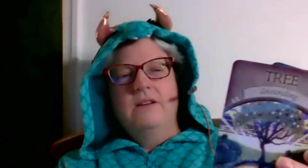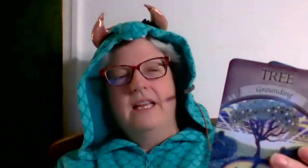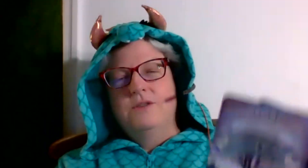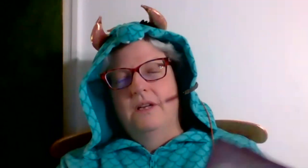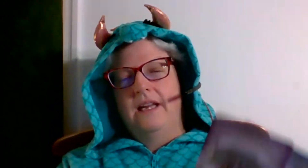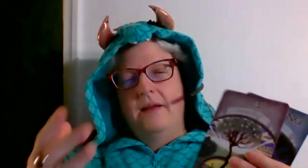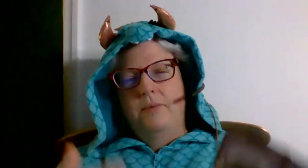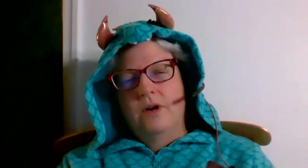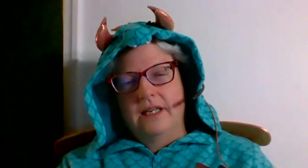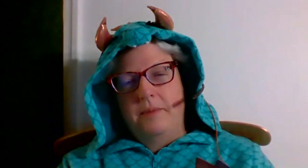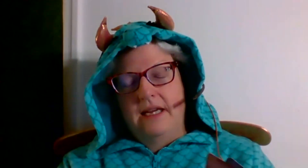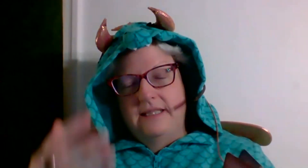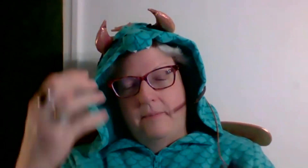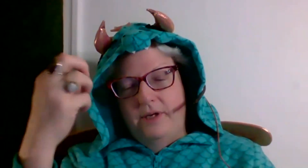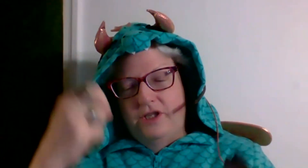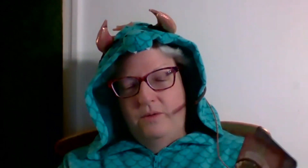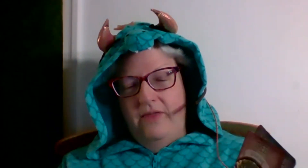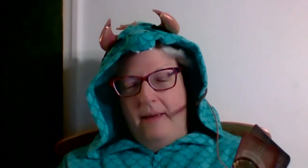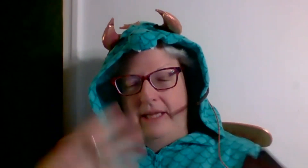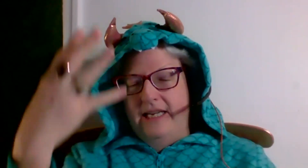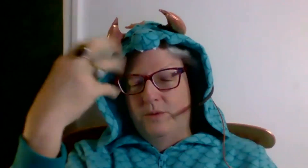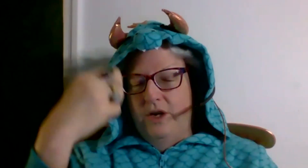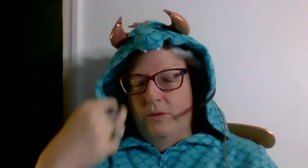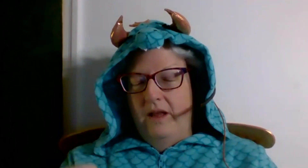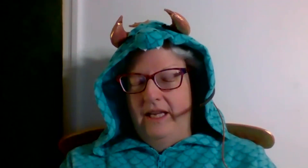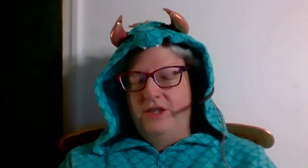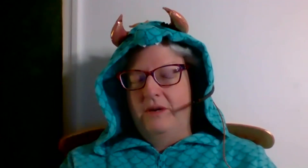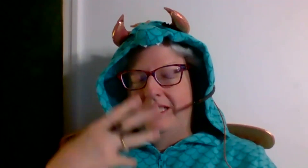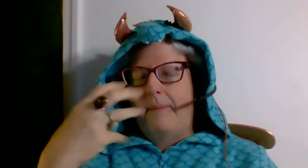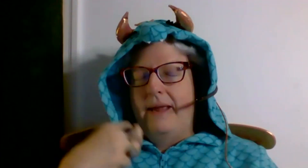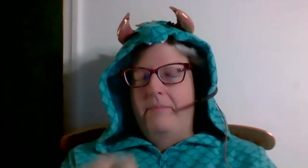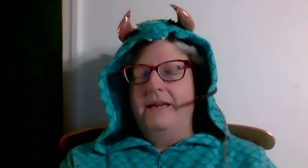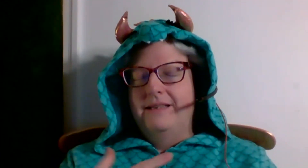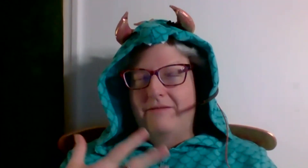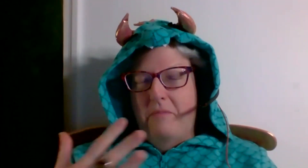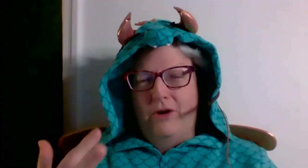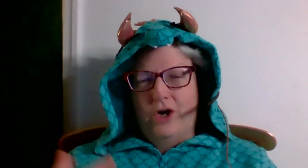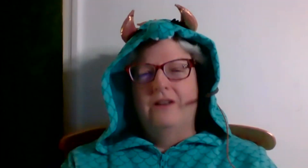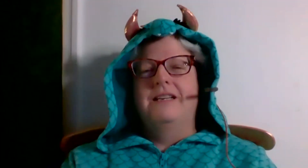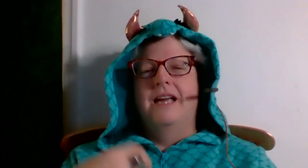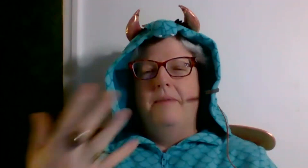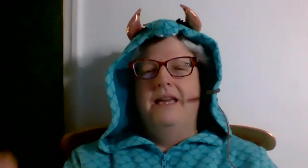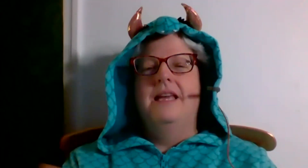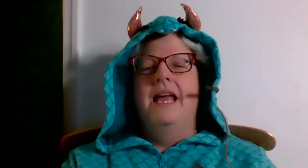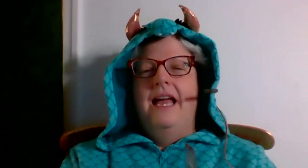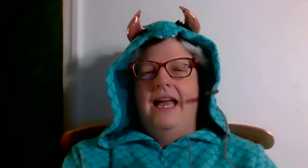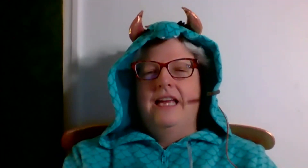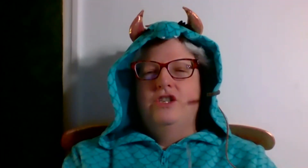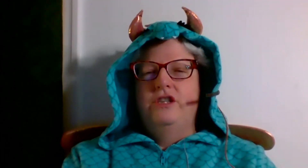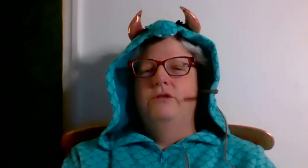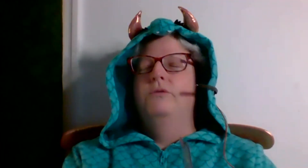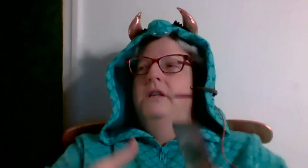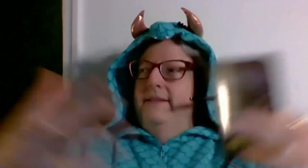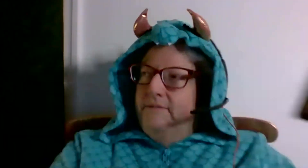then grounding is really important, because that puts you in that place where you're willing to accept the abundance of Mother Earth to come in